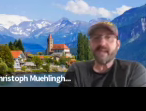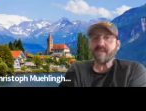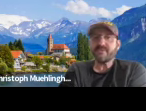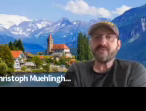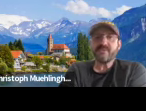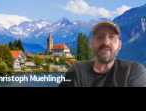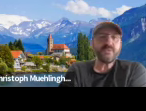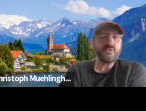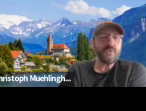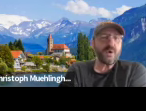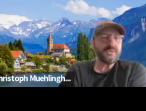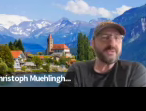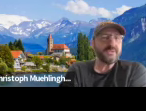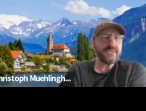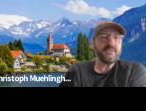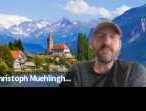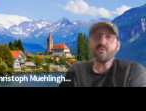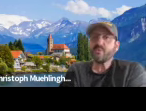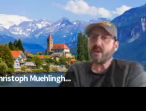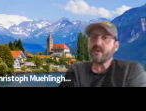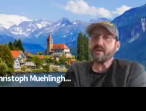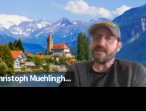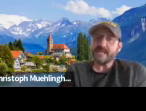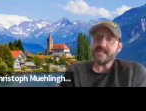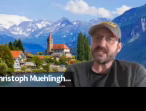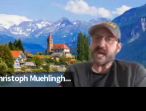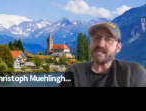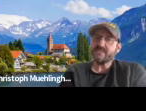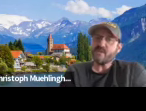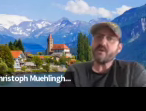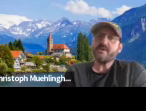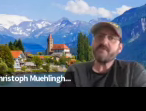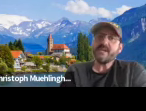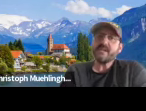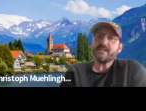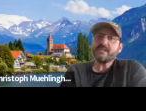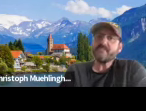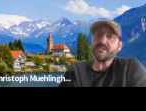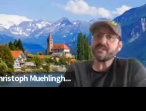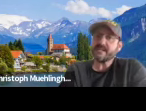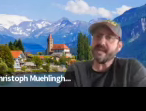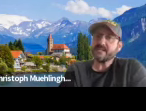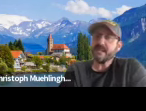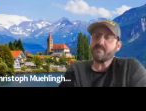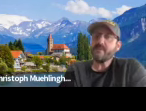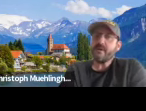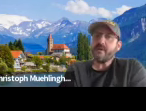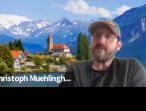more, and then we have the adrenal medulla. And the adrenal medulla, the inside is where we